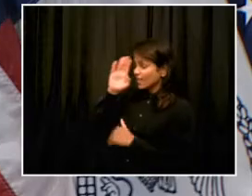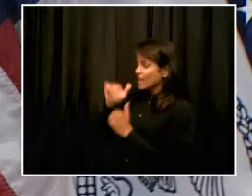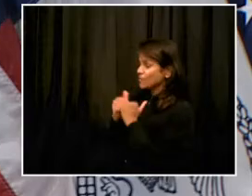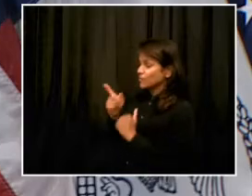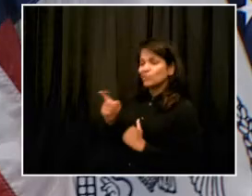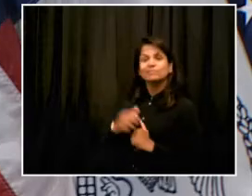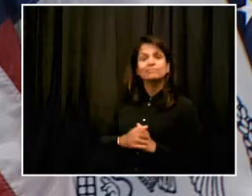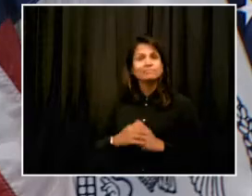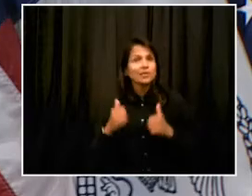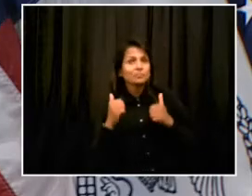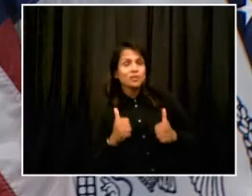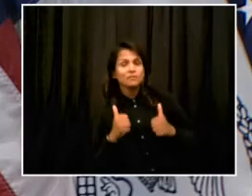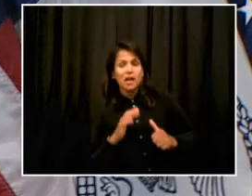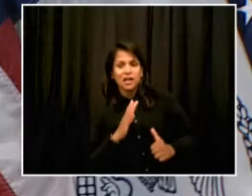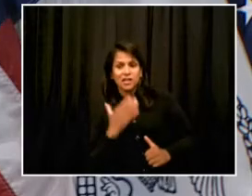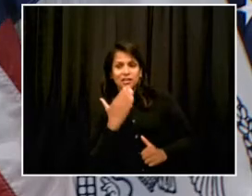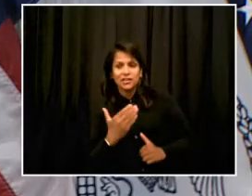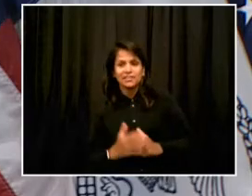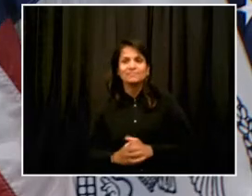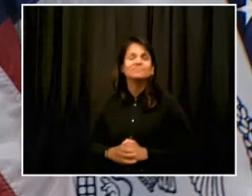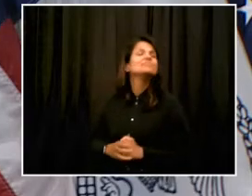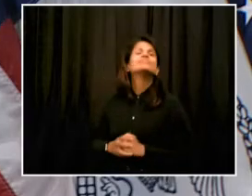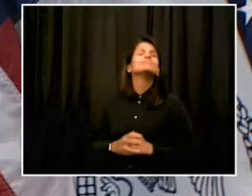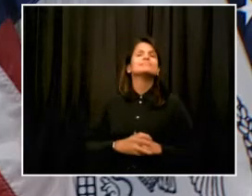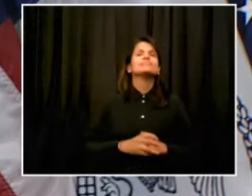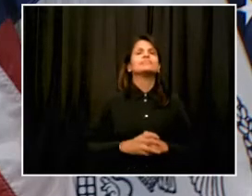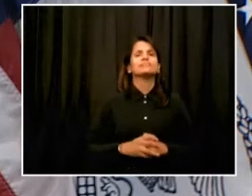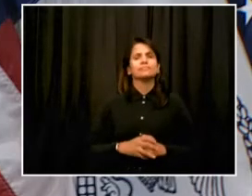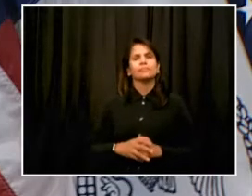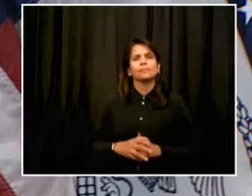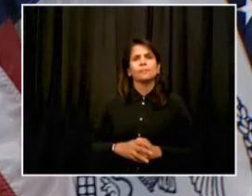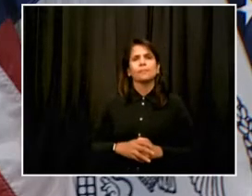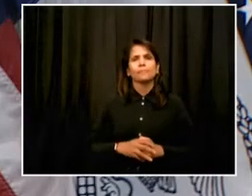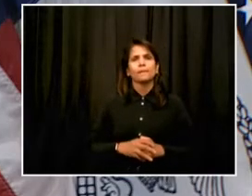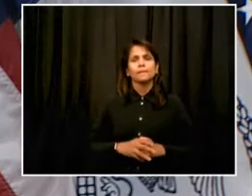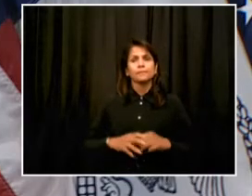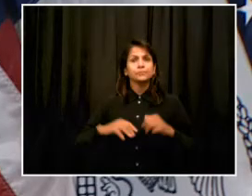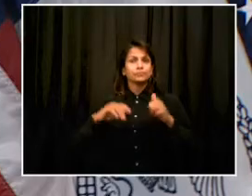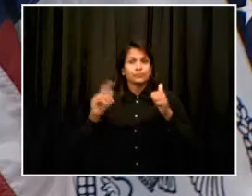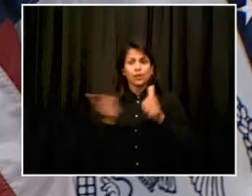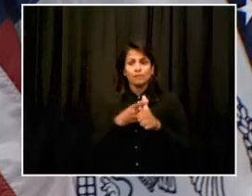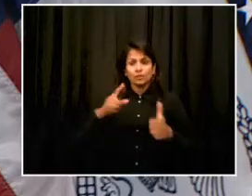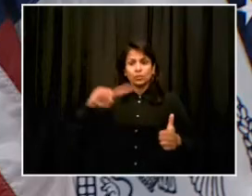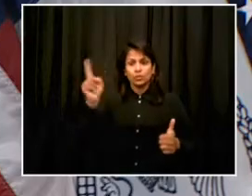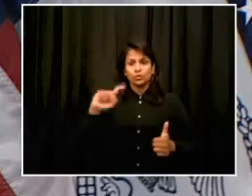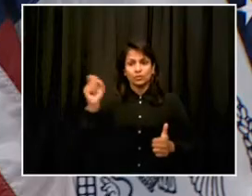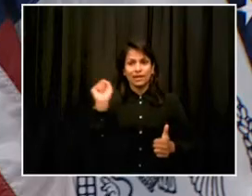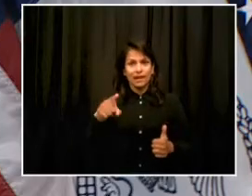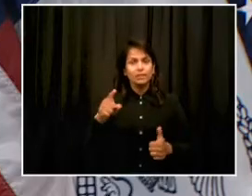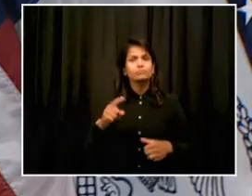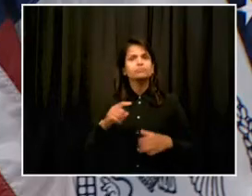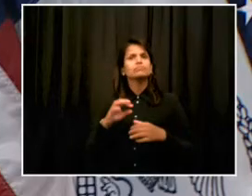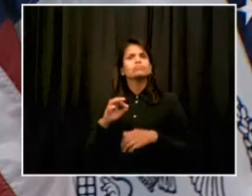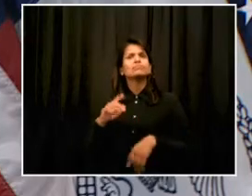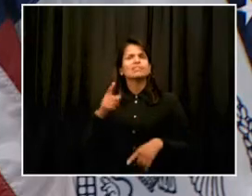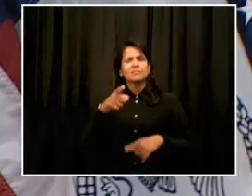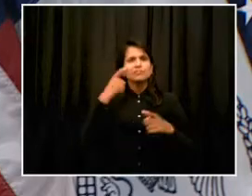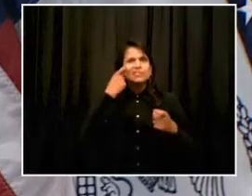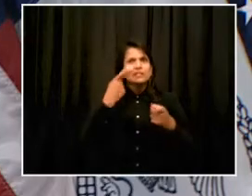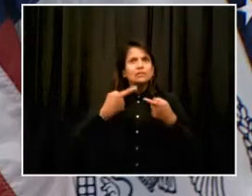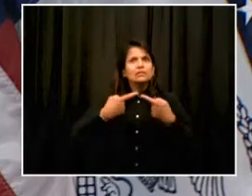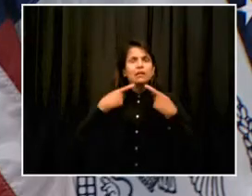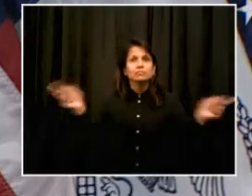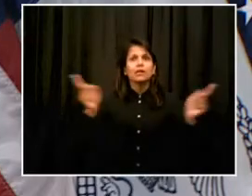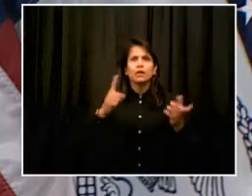Actually, I did want to ask, first of all, about your now checkpoint program. How are you